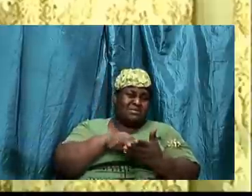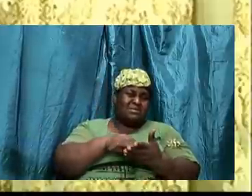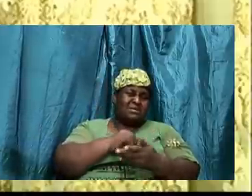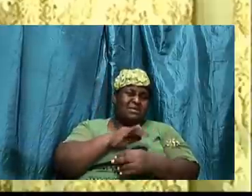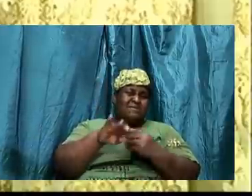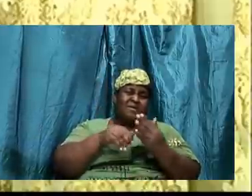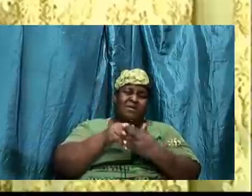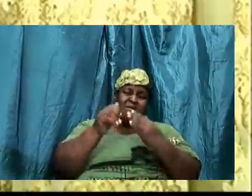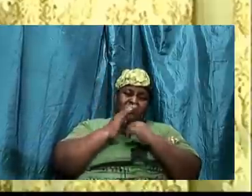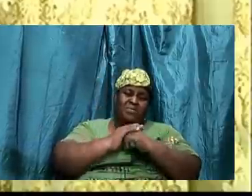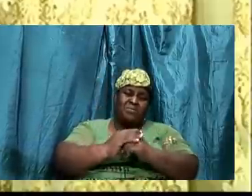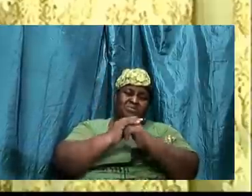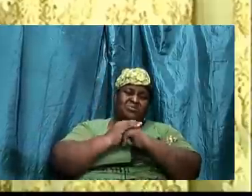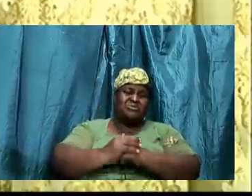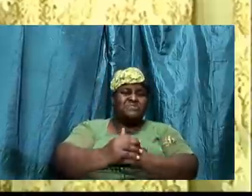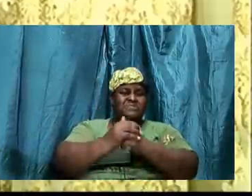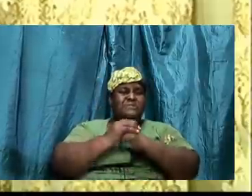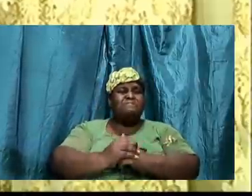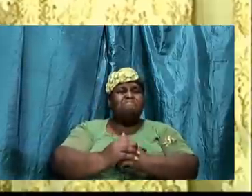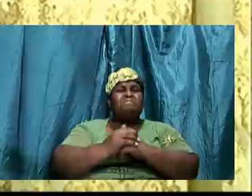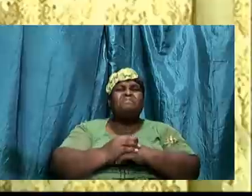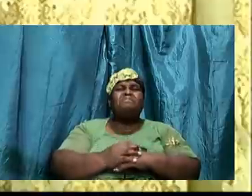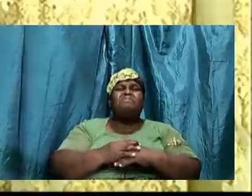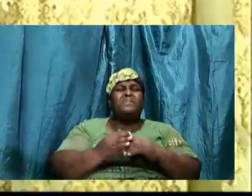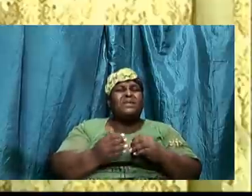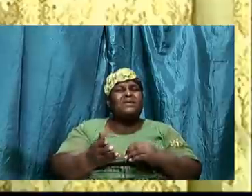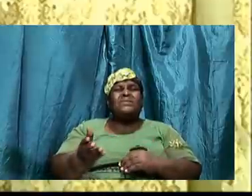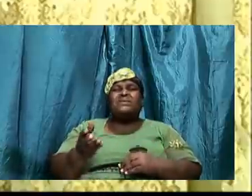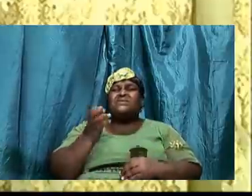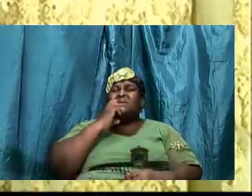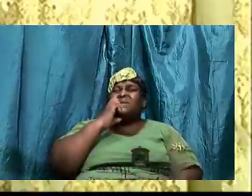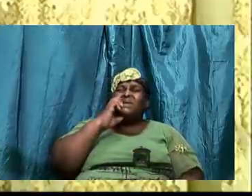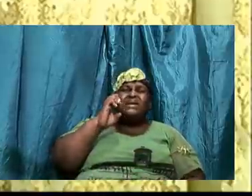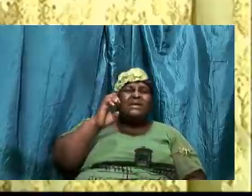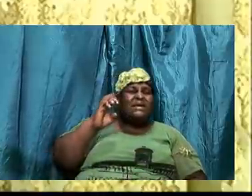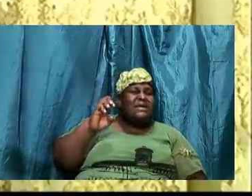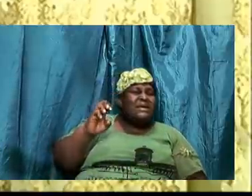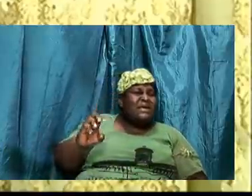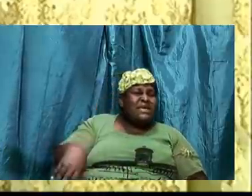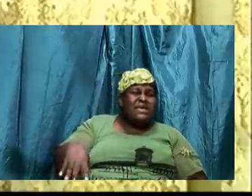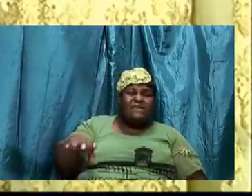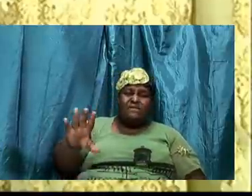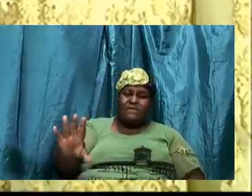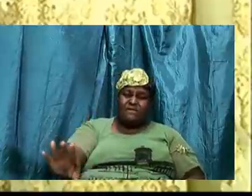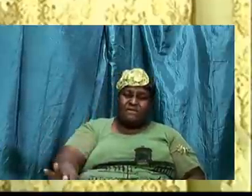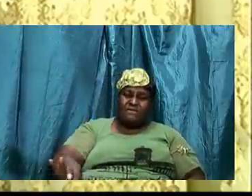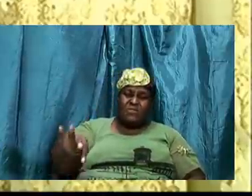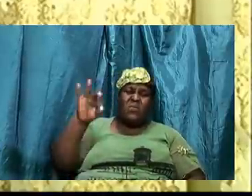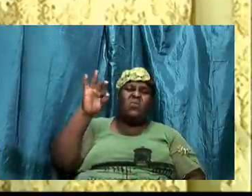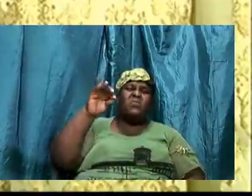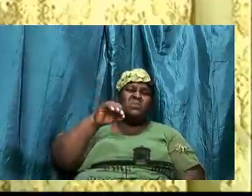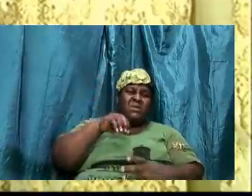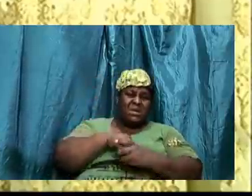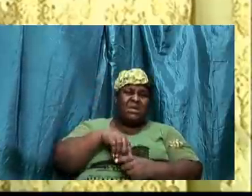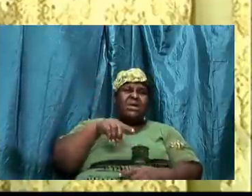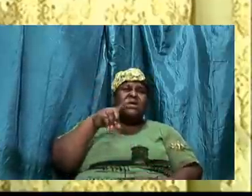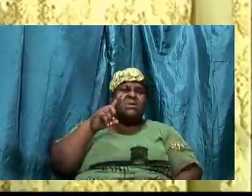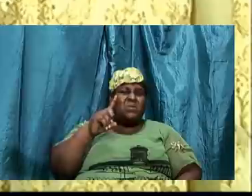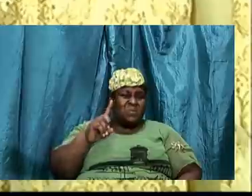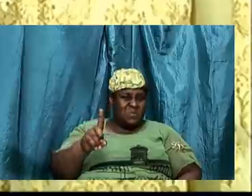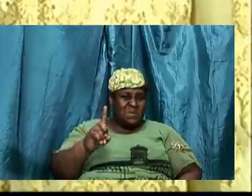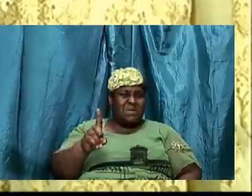of all the worship, there was evil found in one.